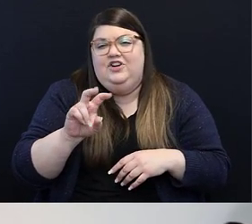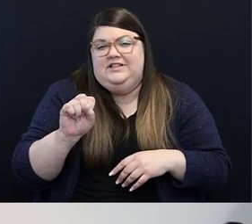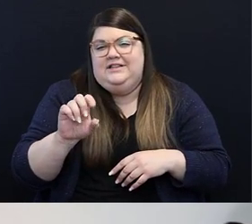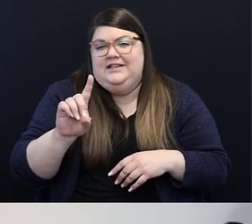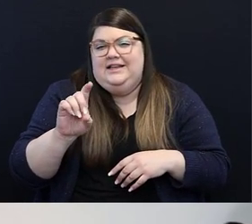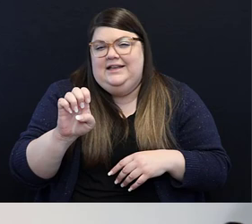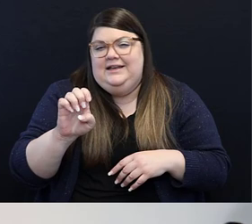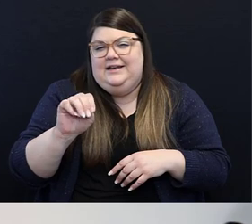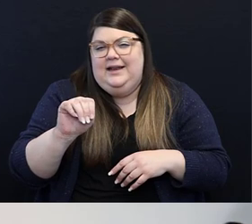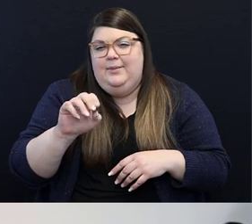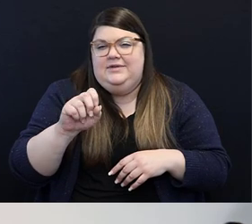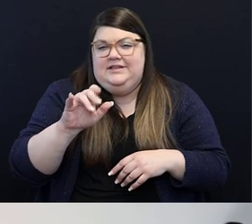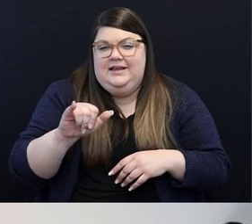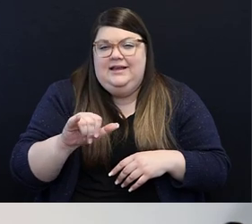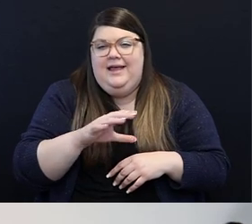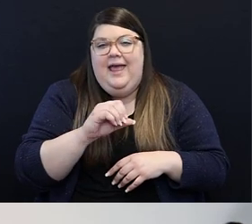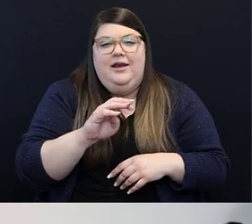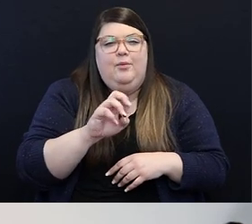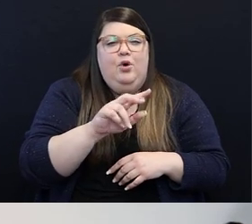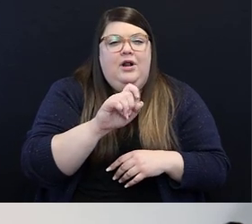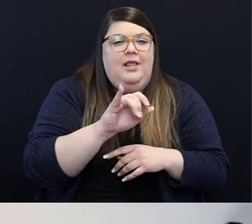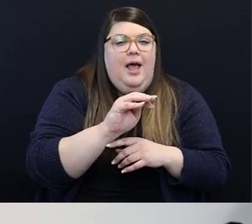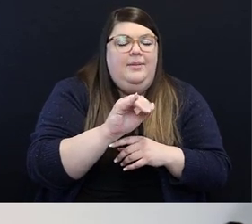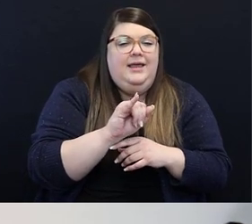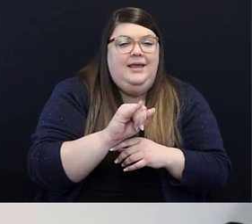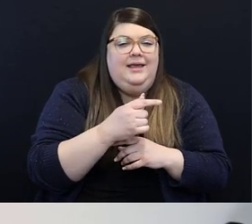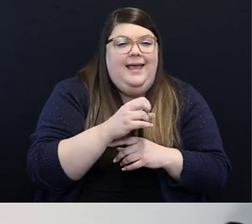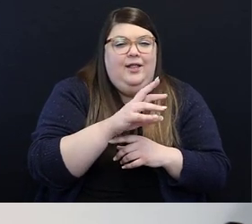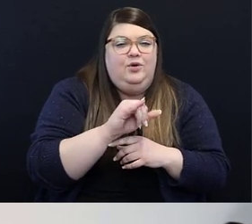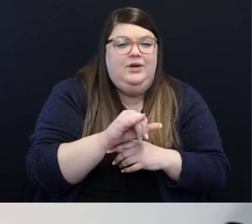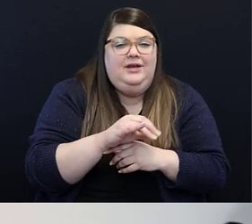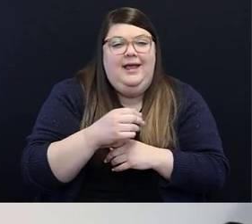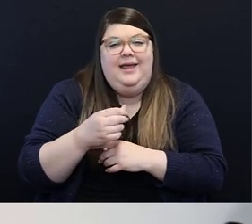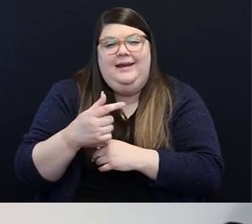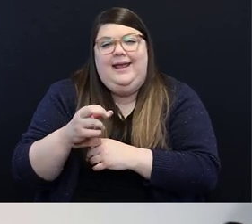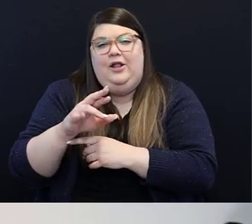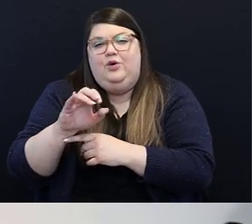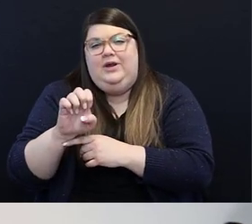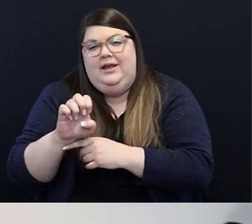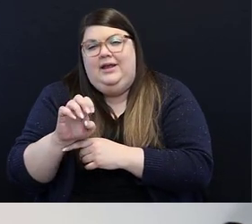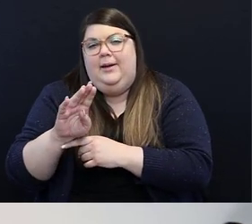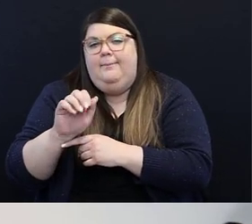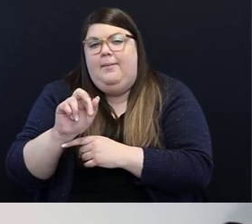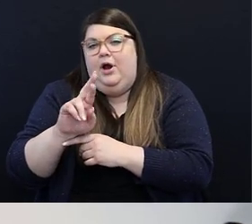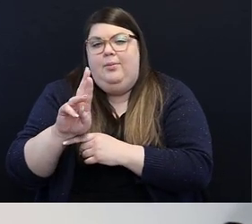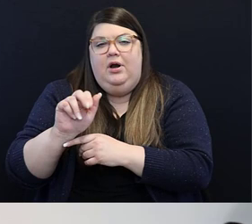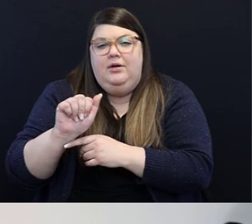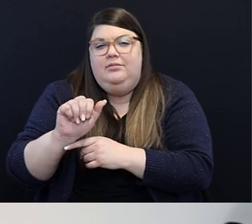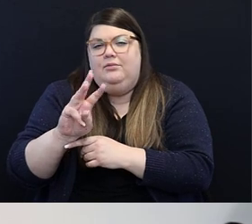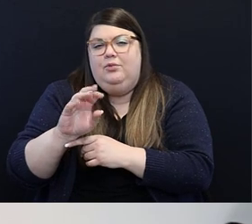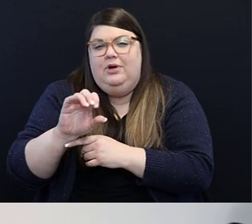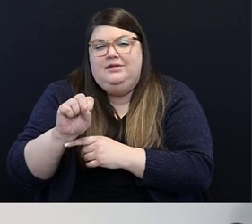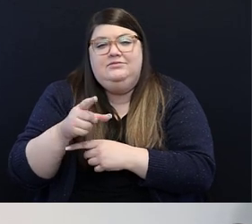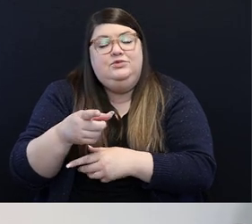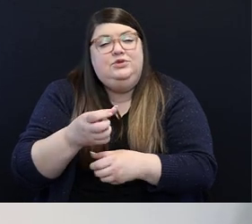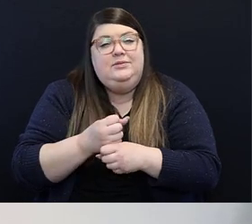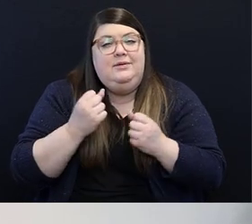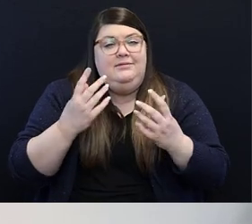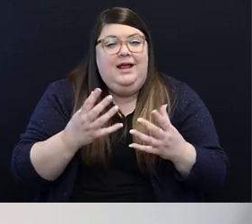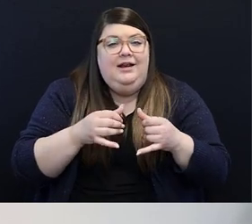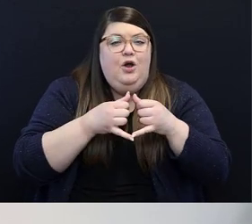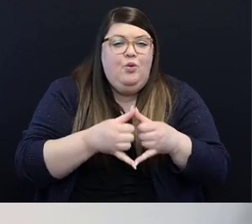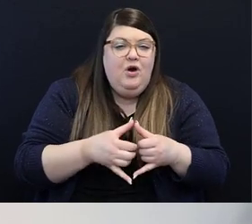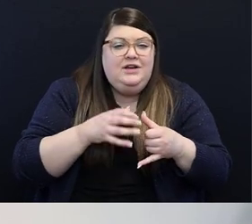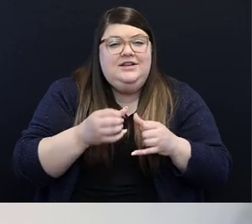Barbara Weiss. She is the recipient of awards and fellowships from the California Community Foundation Fellowship for Visual Art, John